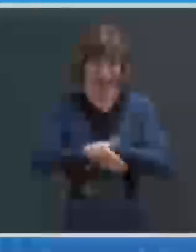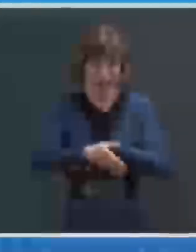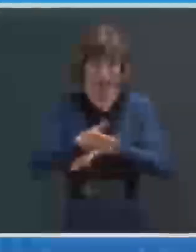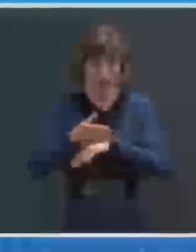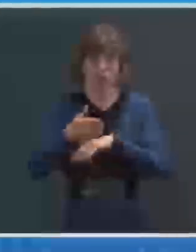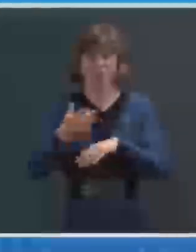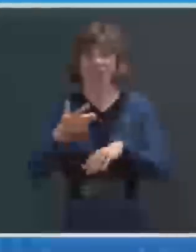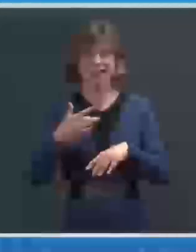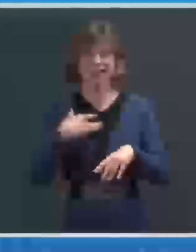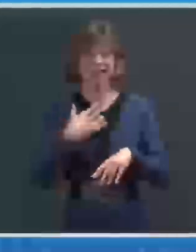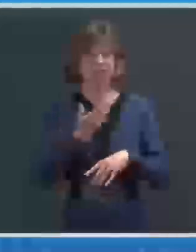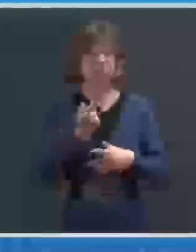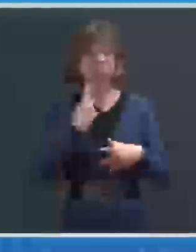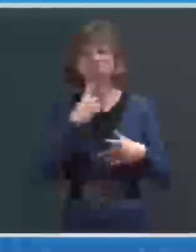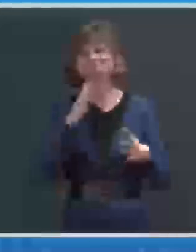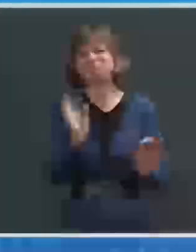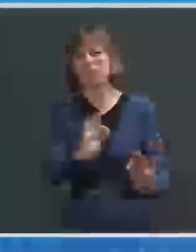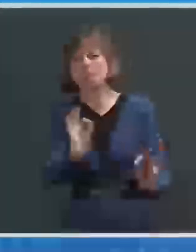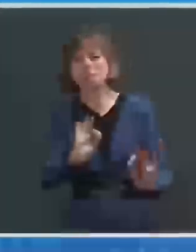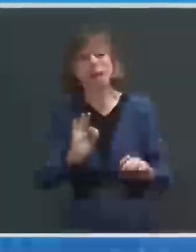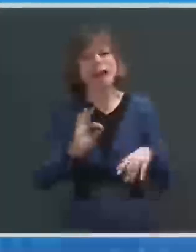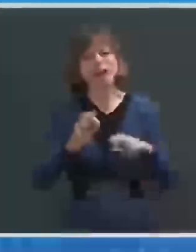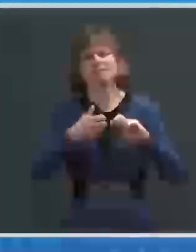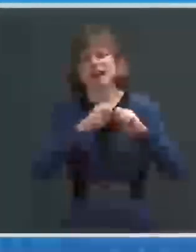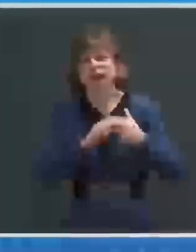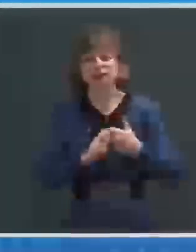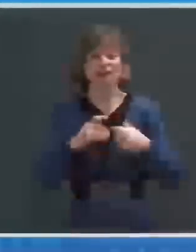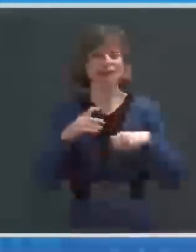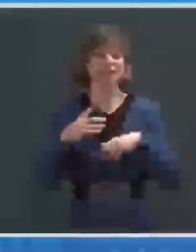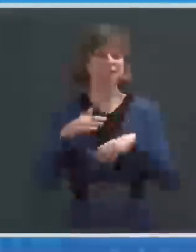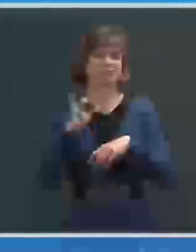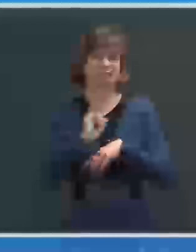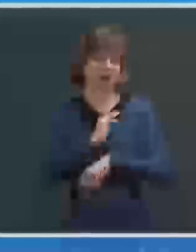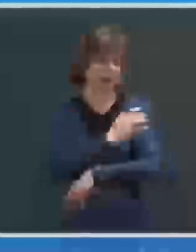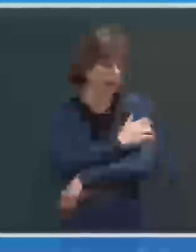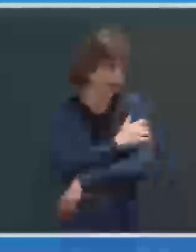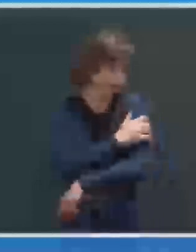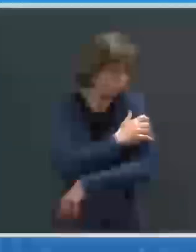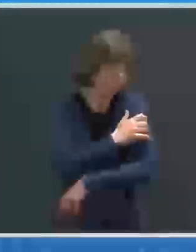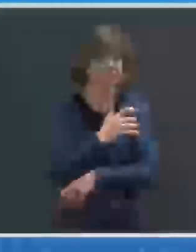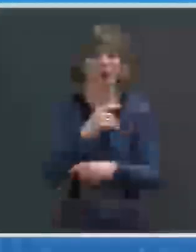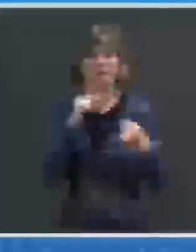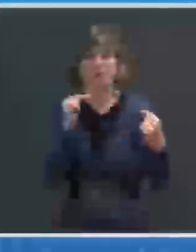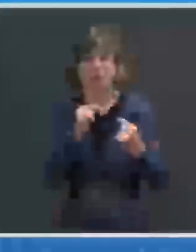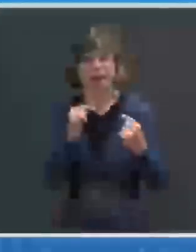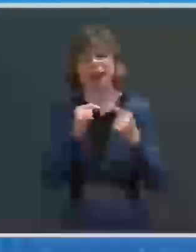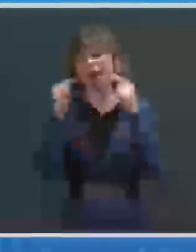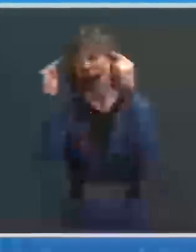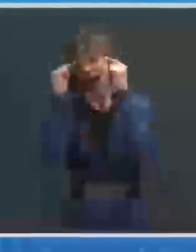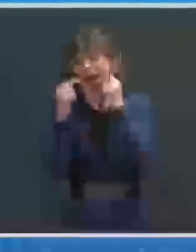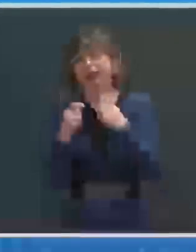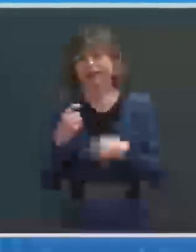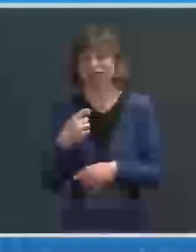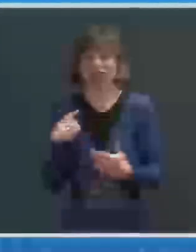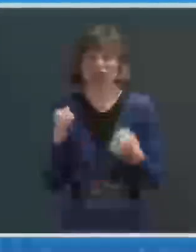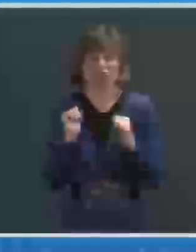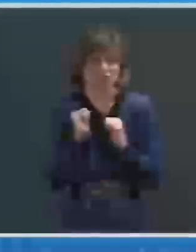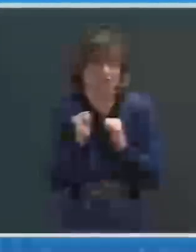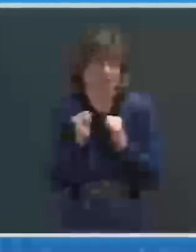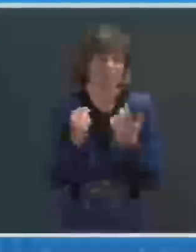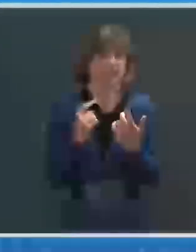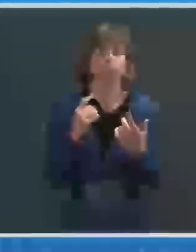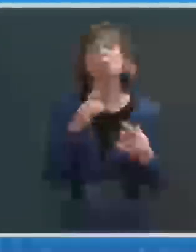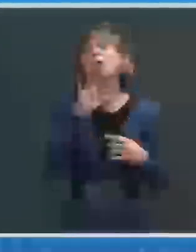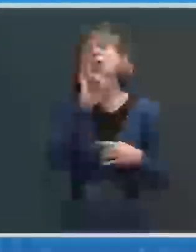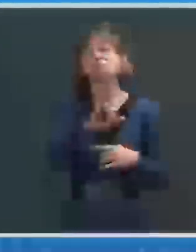people have reported mild side effects like pain, swelling at the injection site, and headache and chills or fever. These are common with